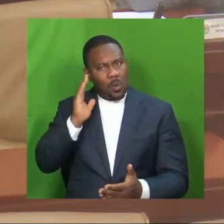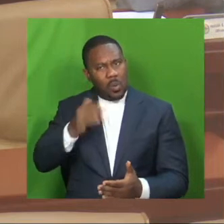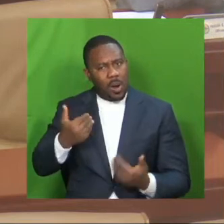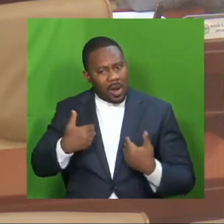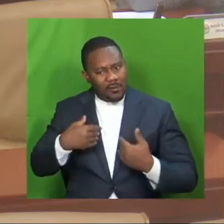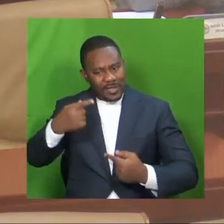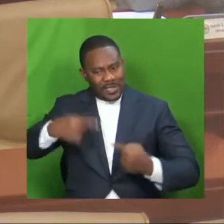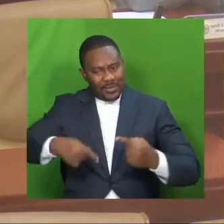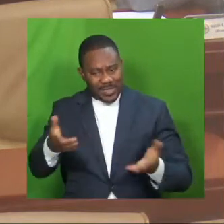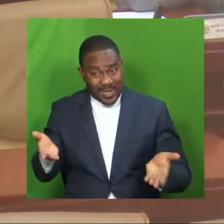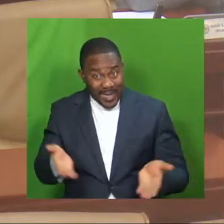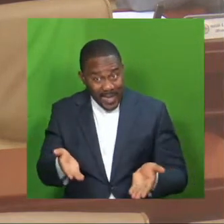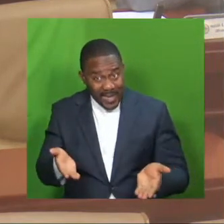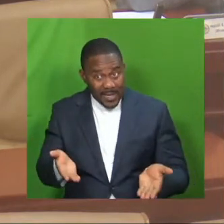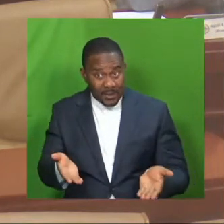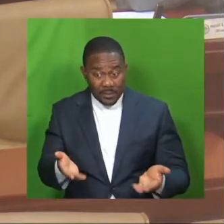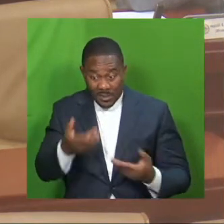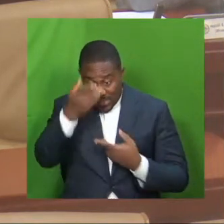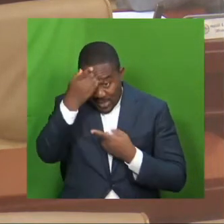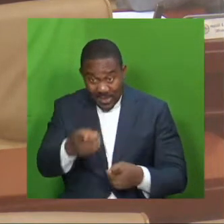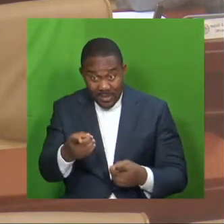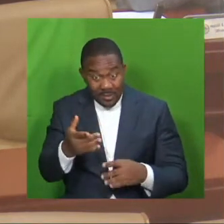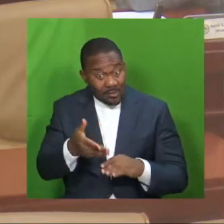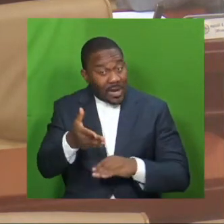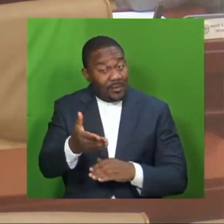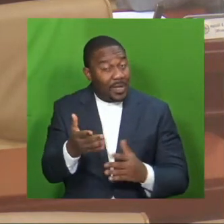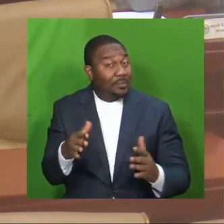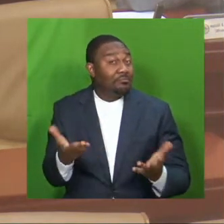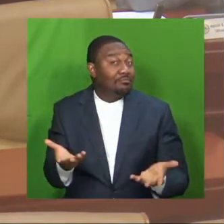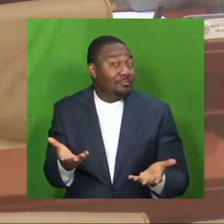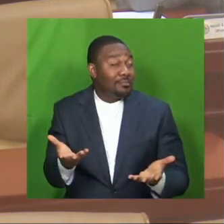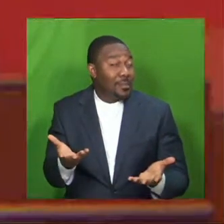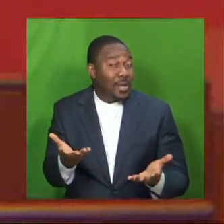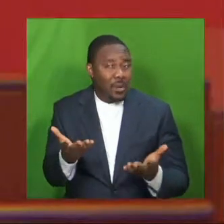debate? So we'll take a decision from there. Thank you, Right Honourable Speaker.